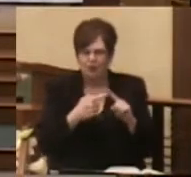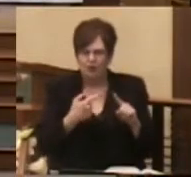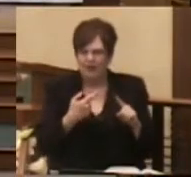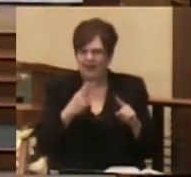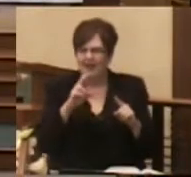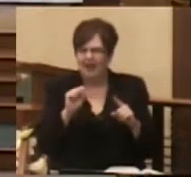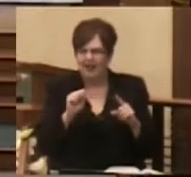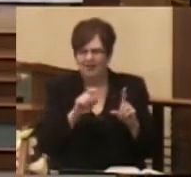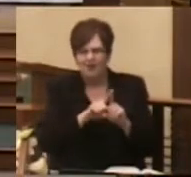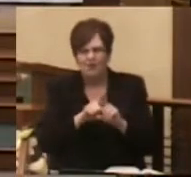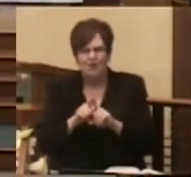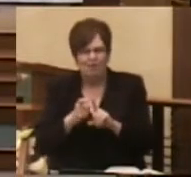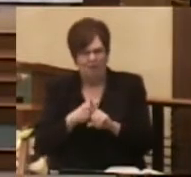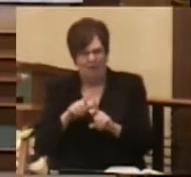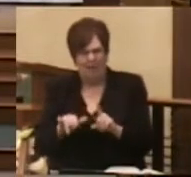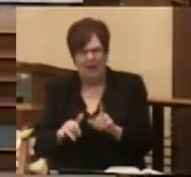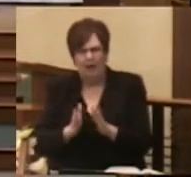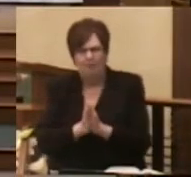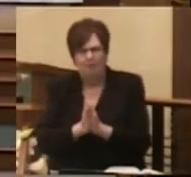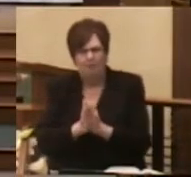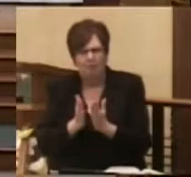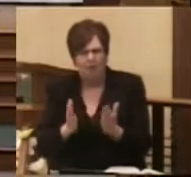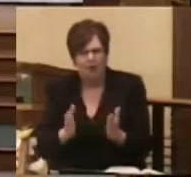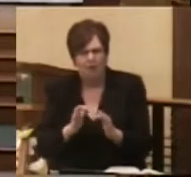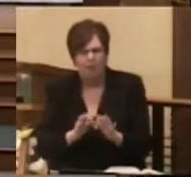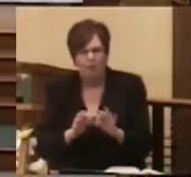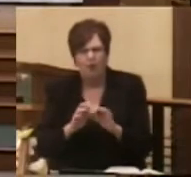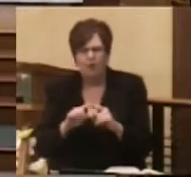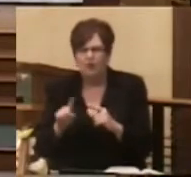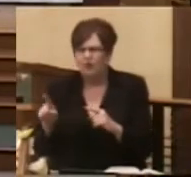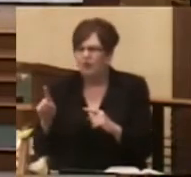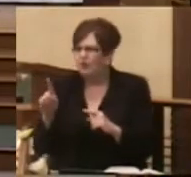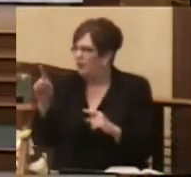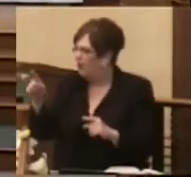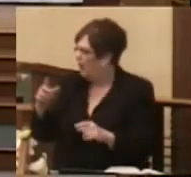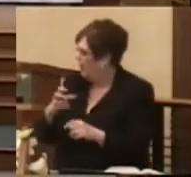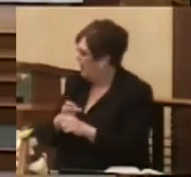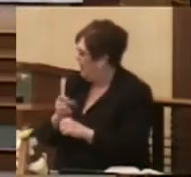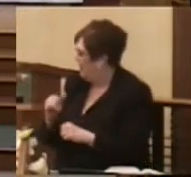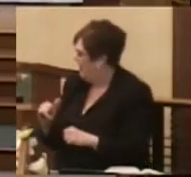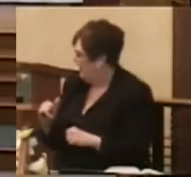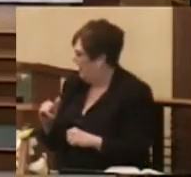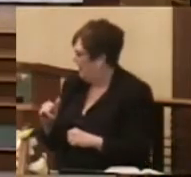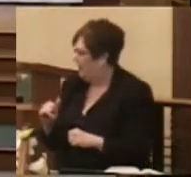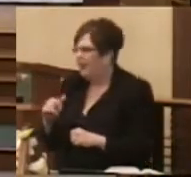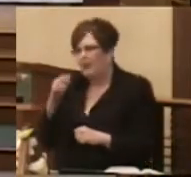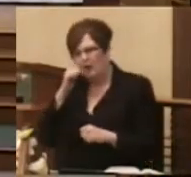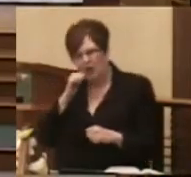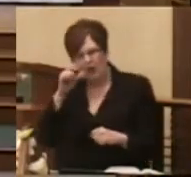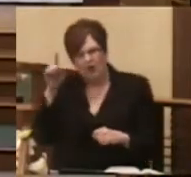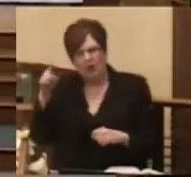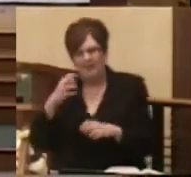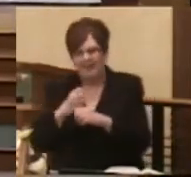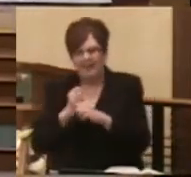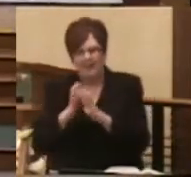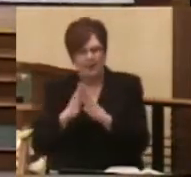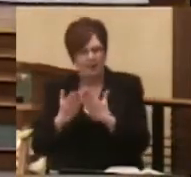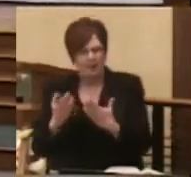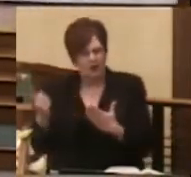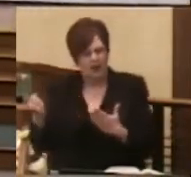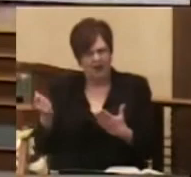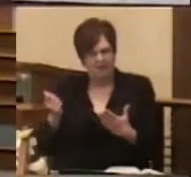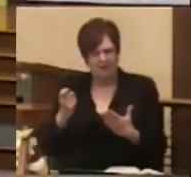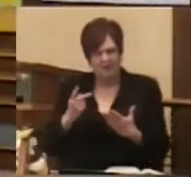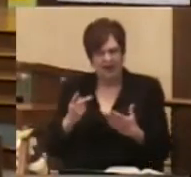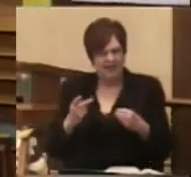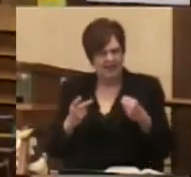too, from that book that means so much to her. Would you go get that? So sure enough, little girl goes in the house. She comes back out, and she